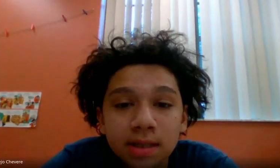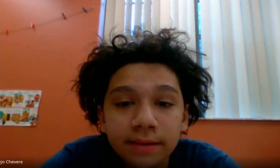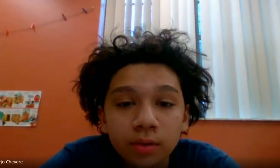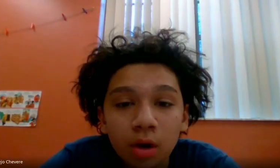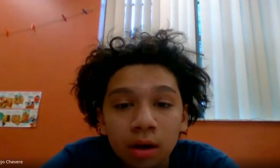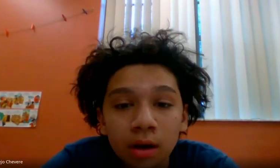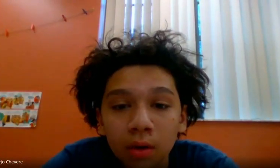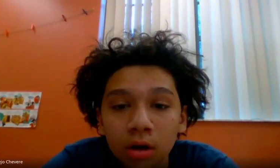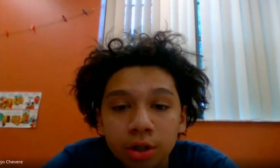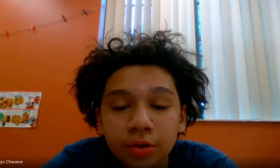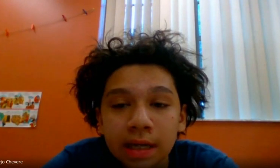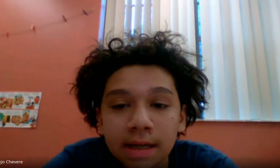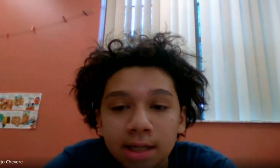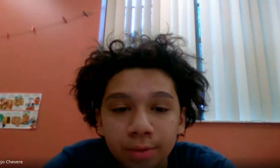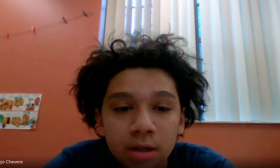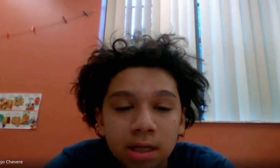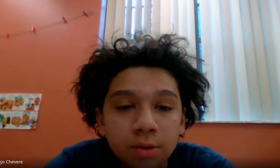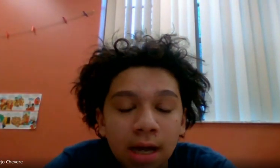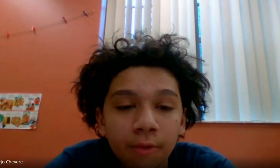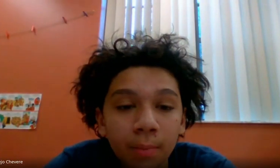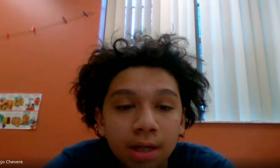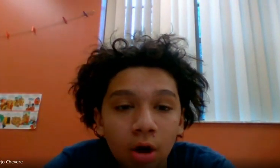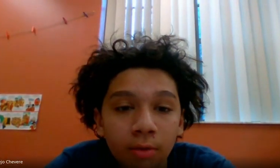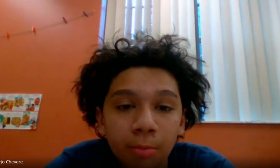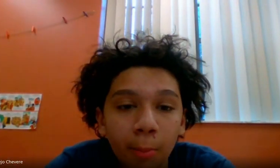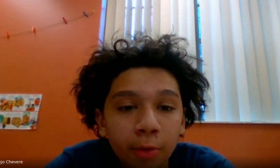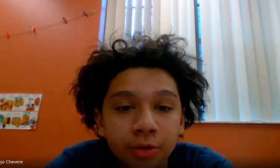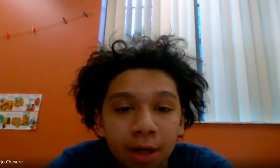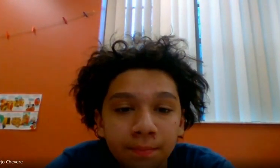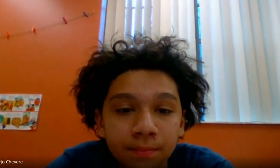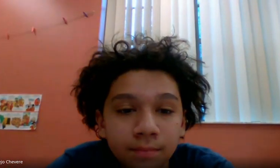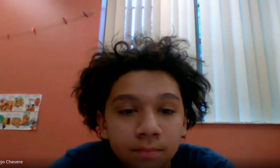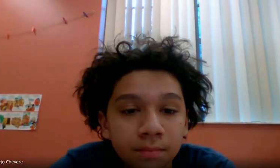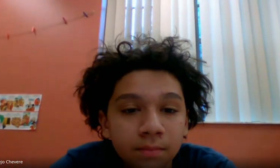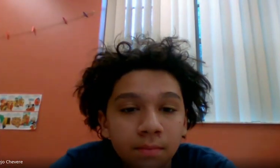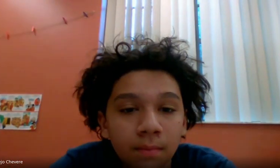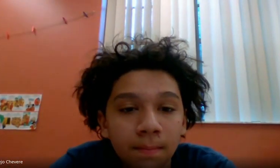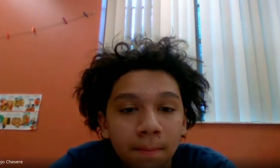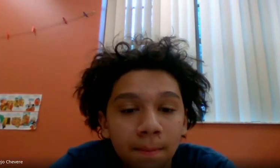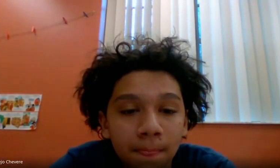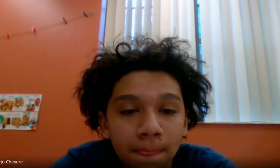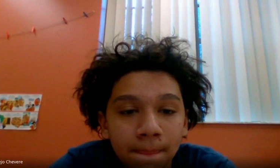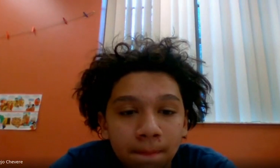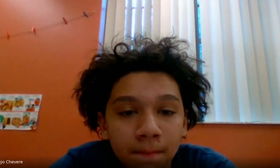of PSTV will come out on Tuesday next week because we have Monday off for Memorial Day.